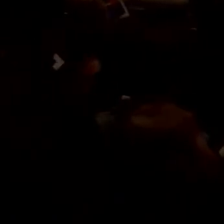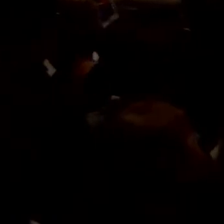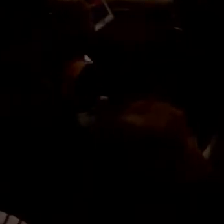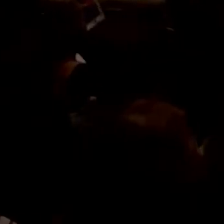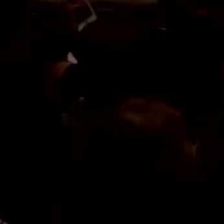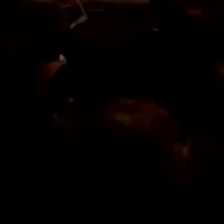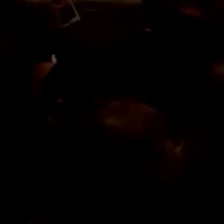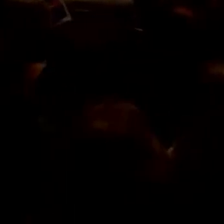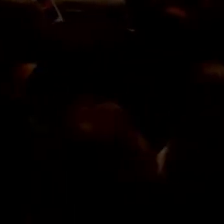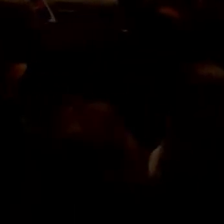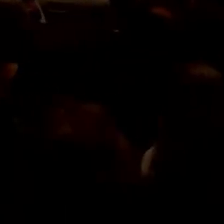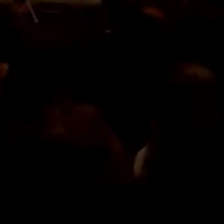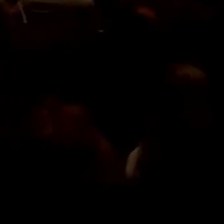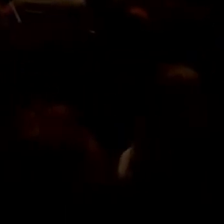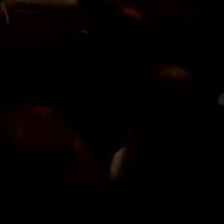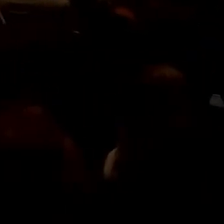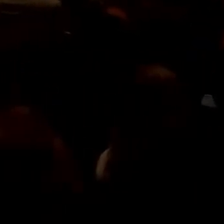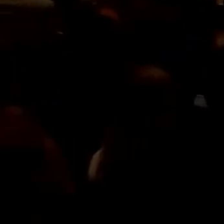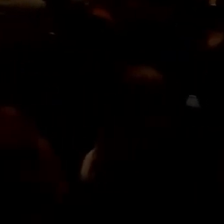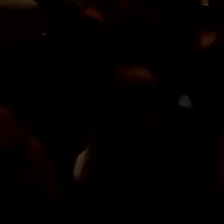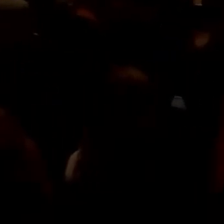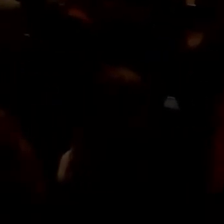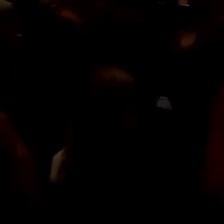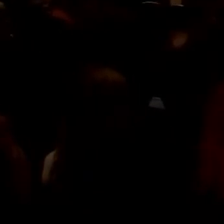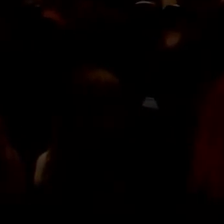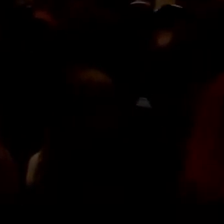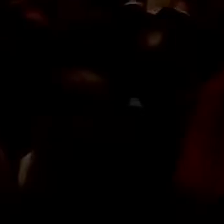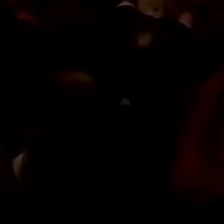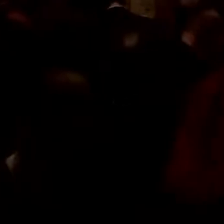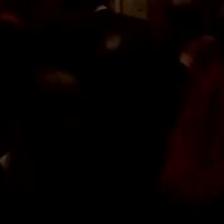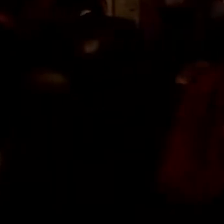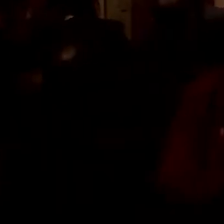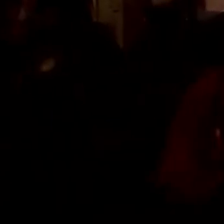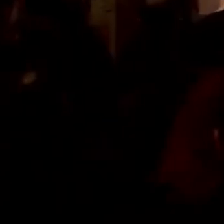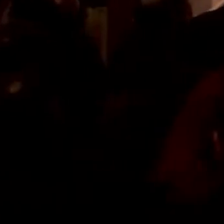Thank you, Louis. Good job. We all appreciate it.